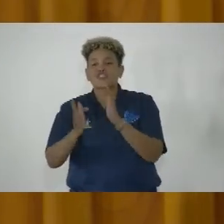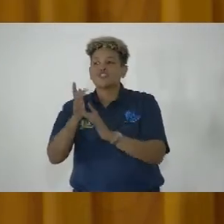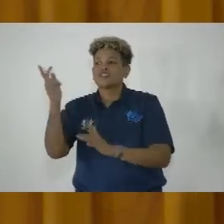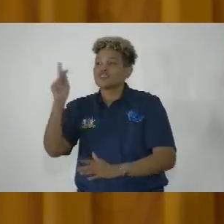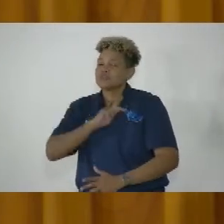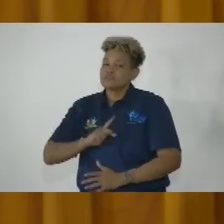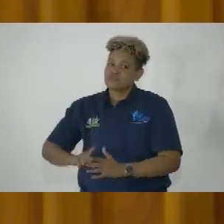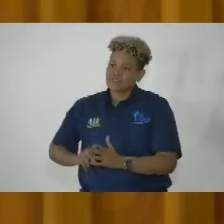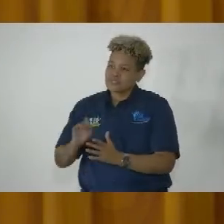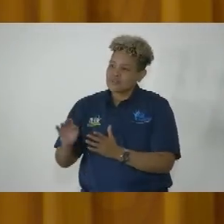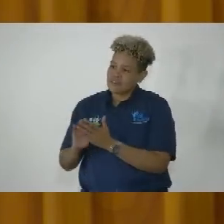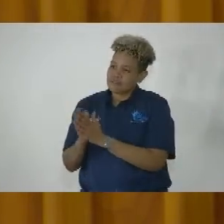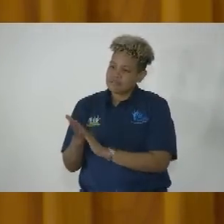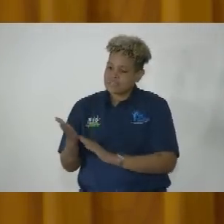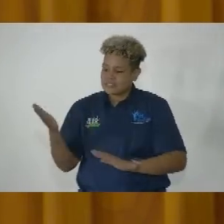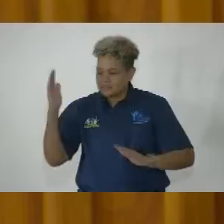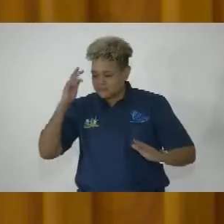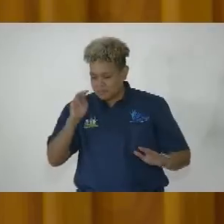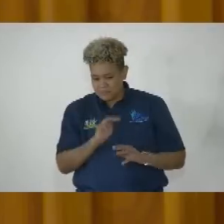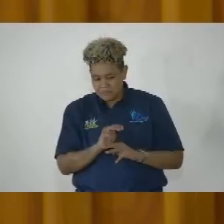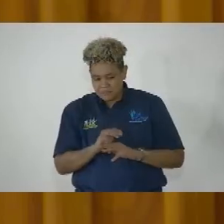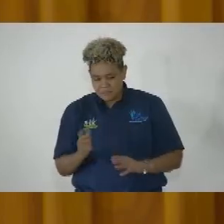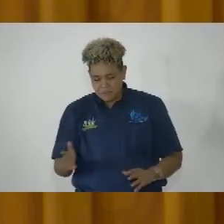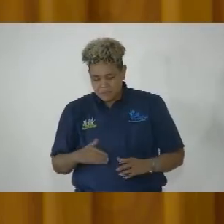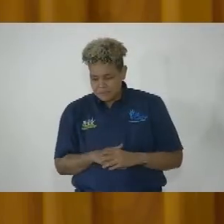Peace. Minister?